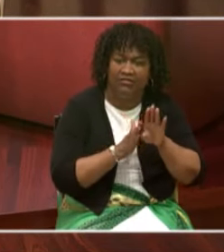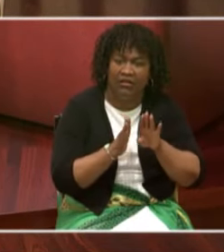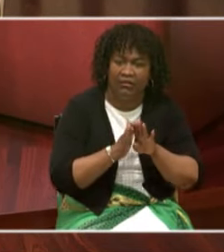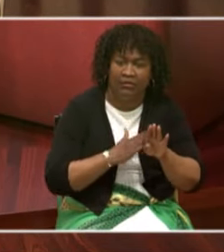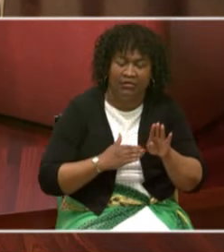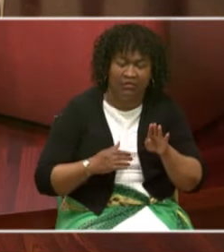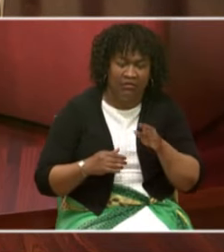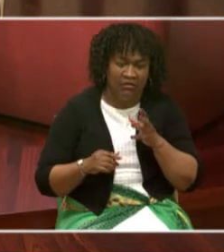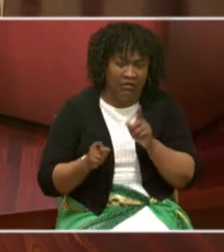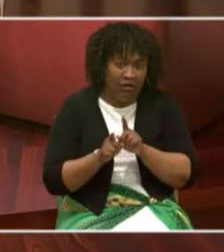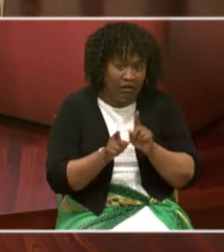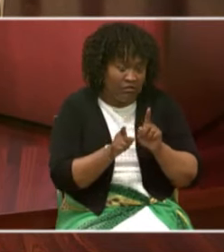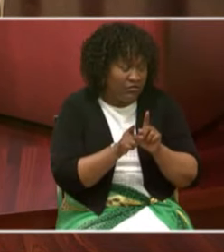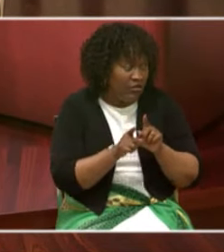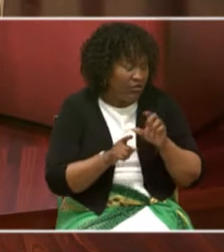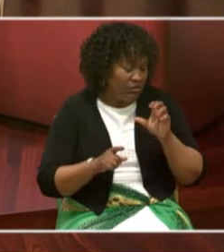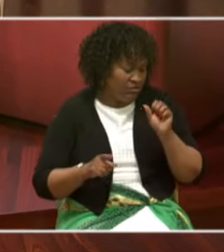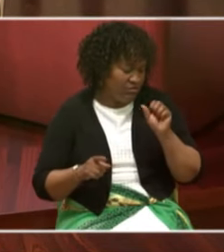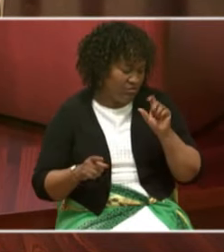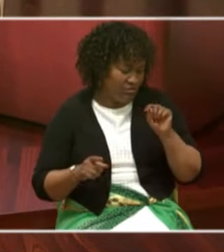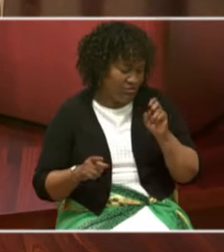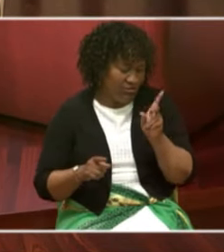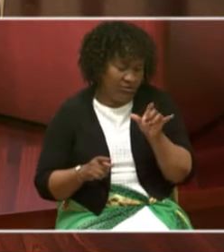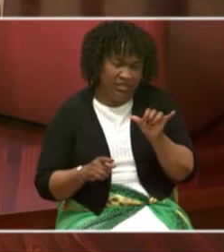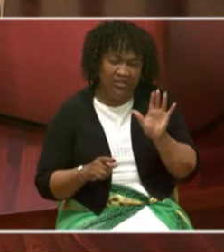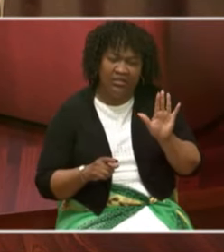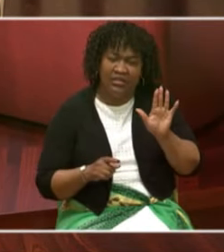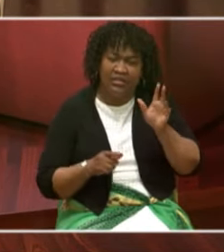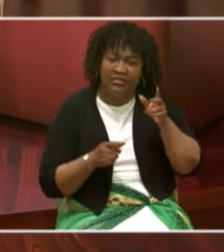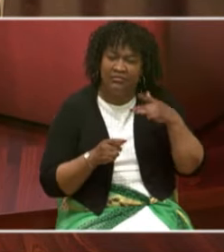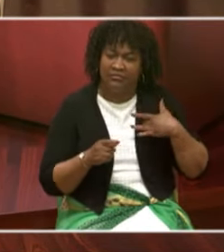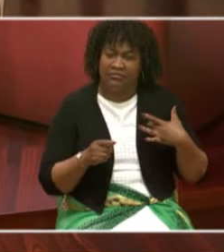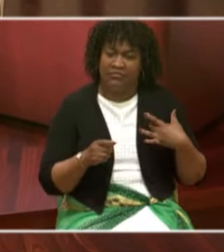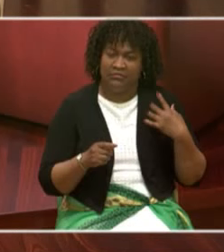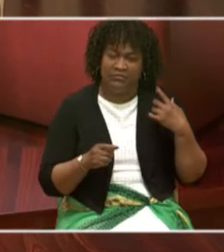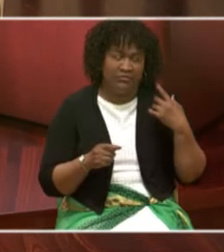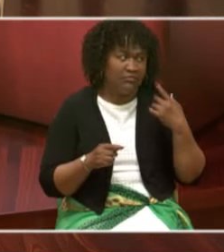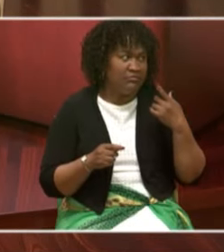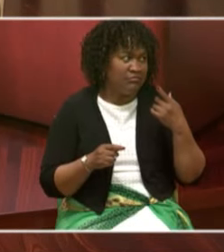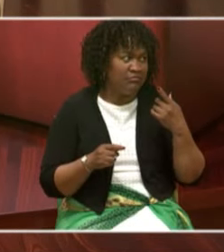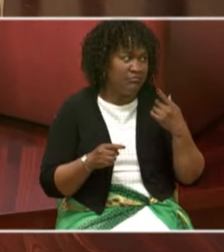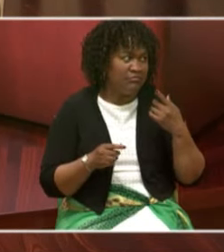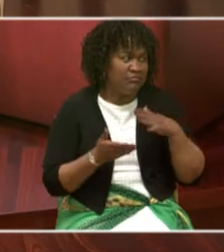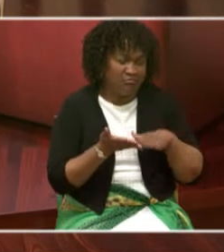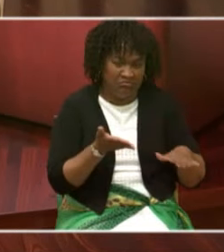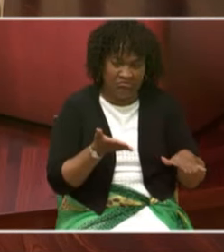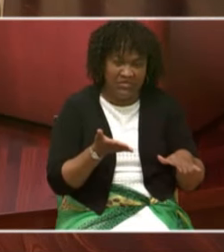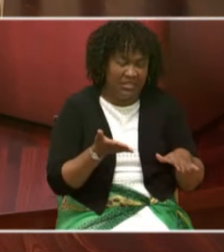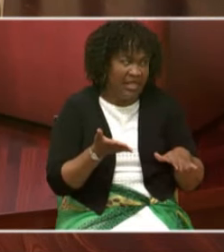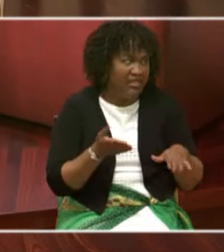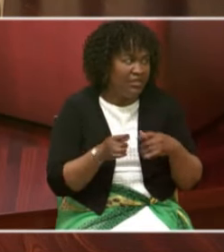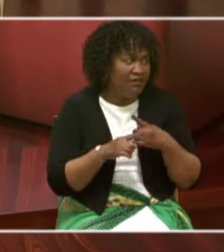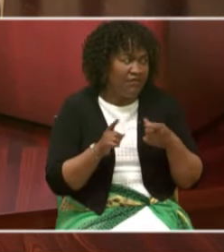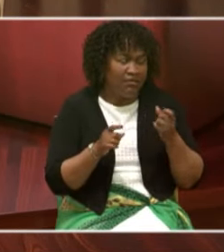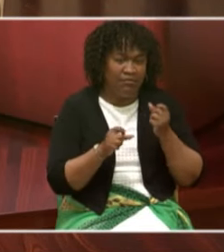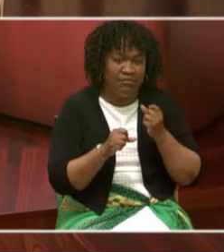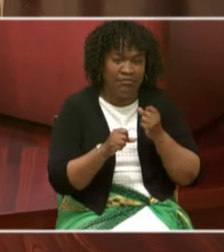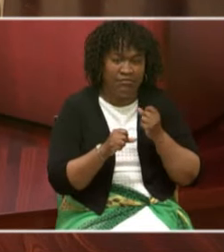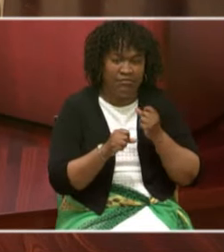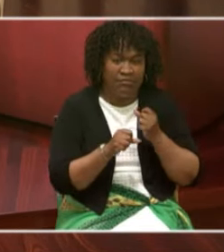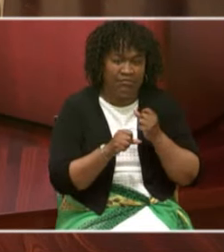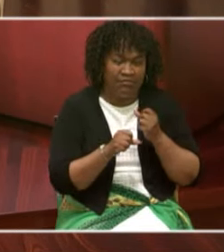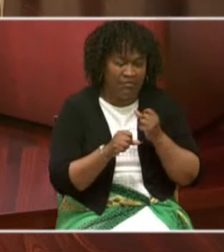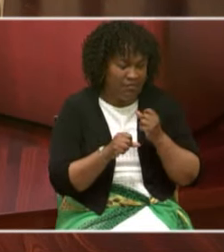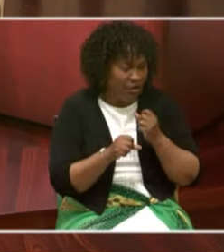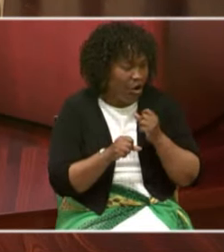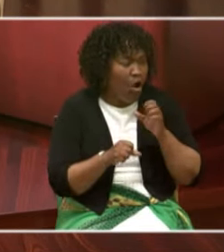life, as a way of living. One of the ways I grew to accept the way of nonviolence, the way of peace, the way of